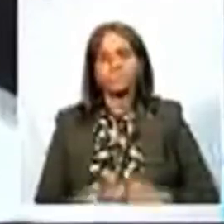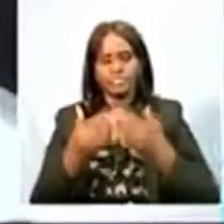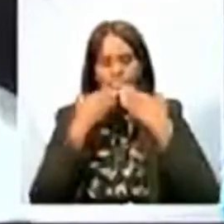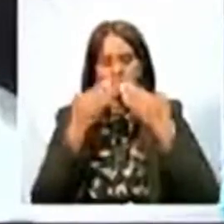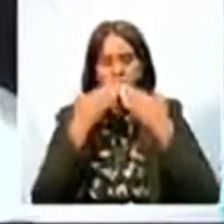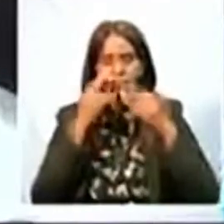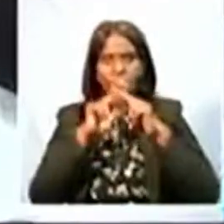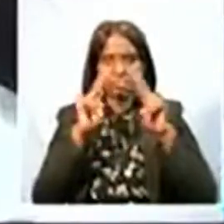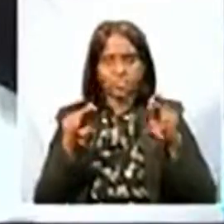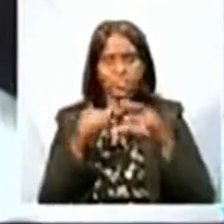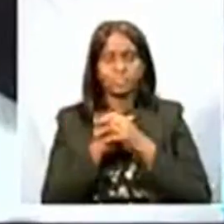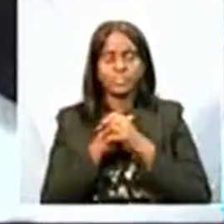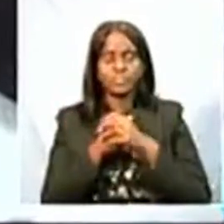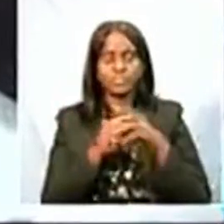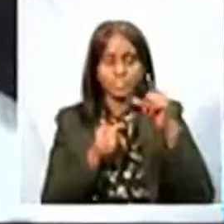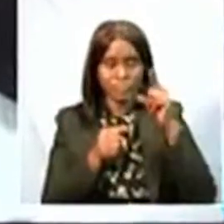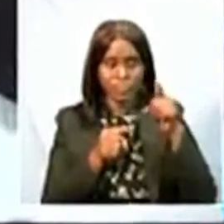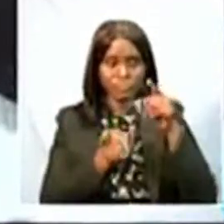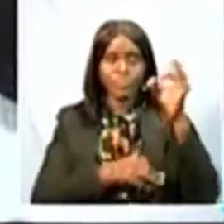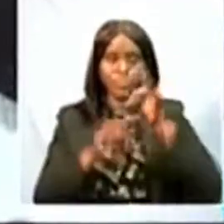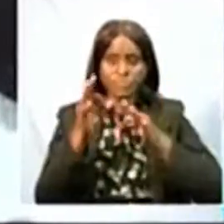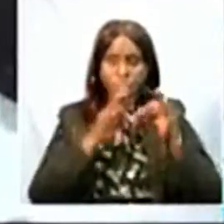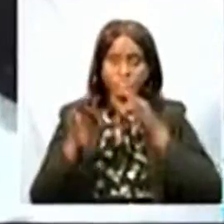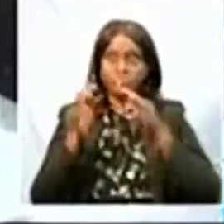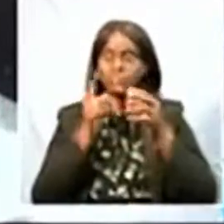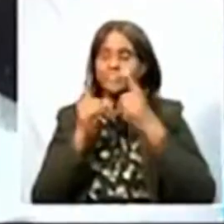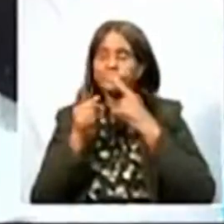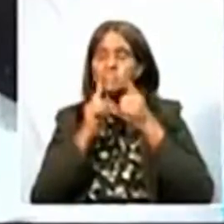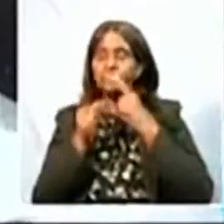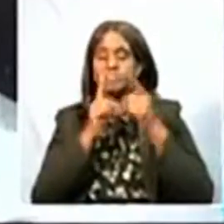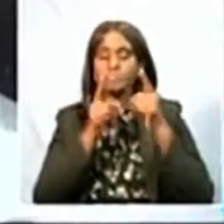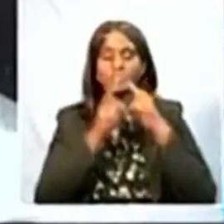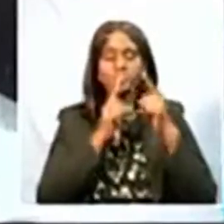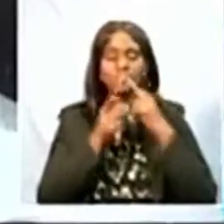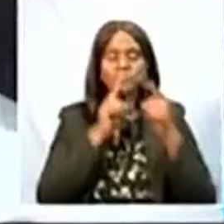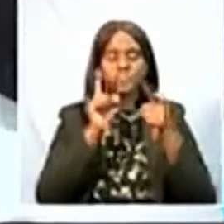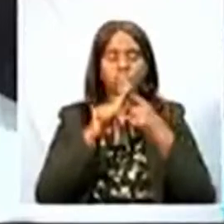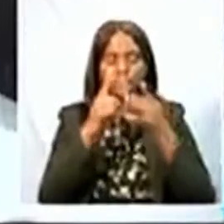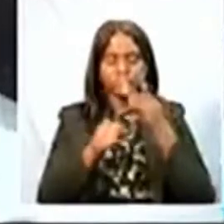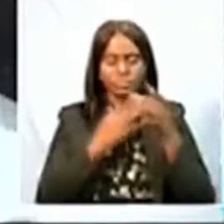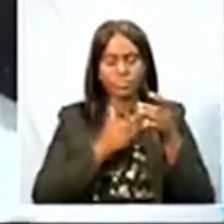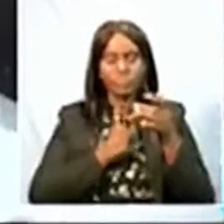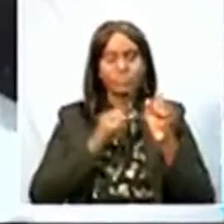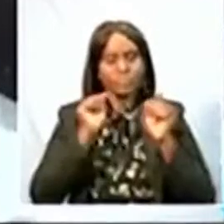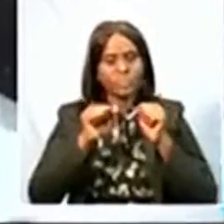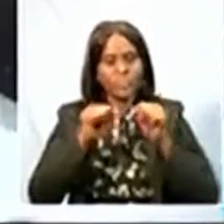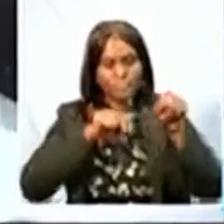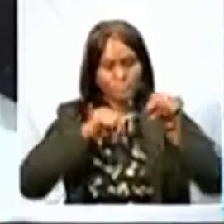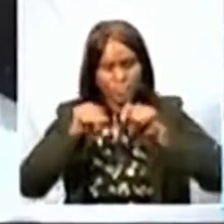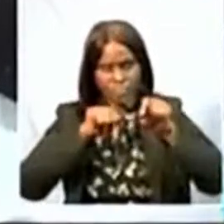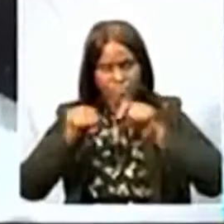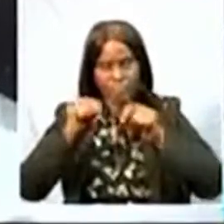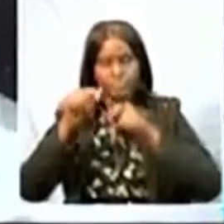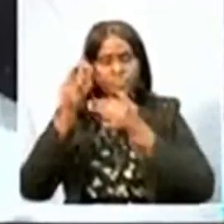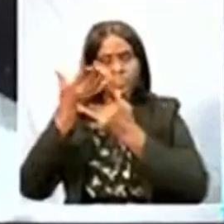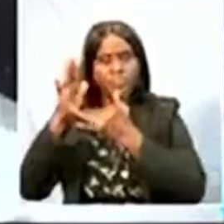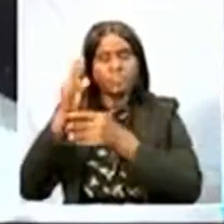Chair. That statement is speaking to the what I would call to the controlling shareholding.